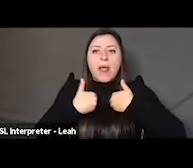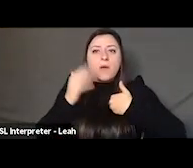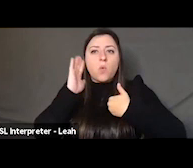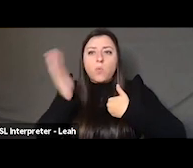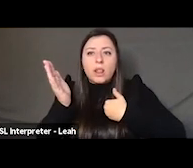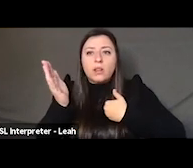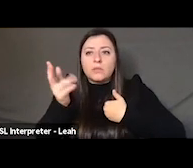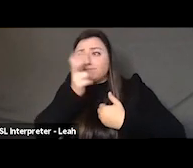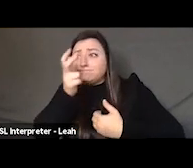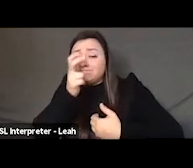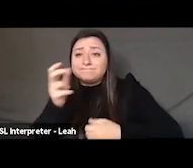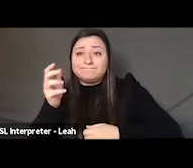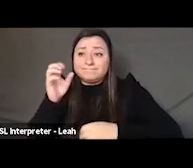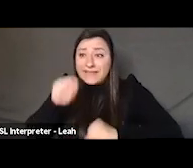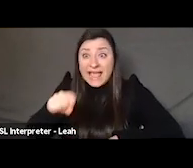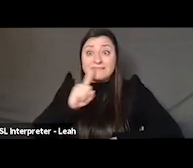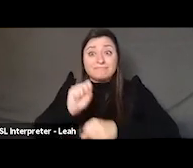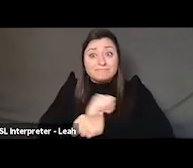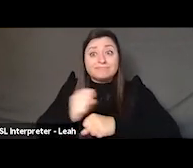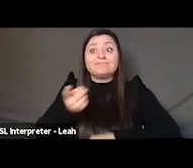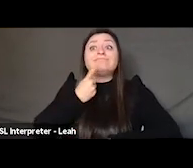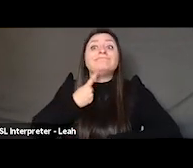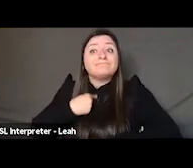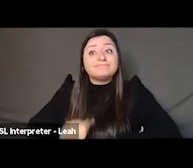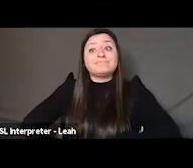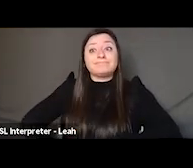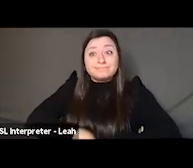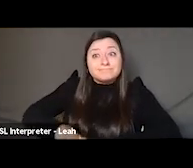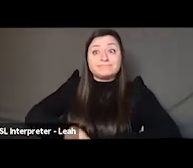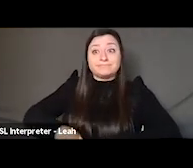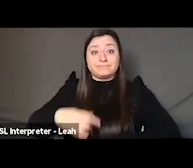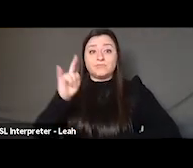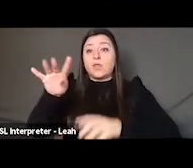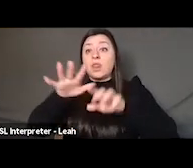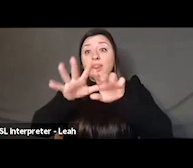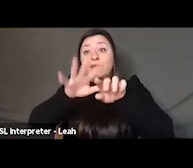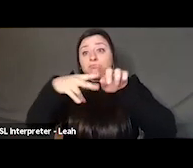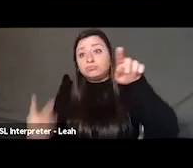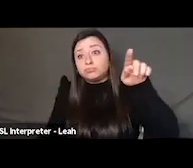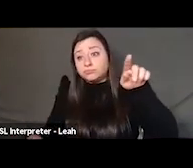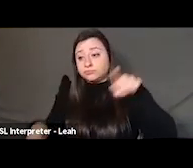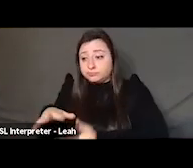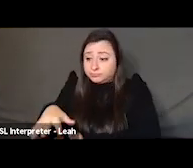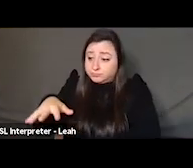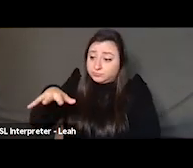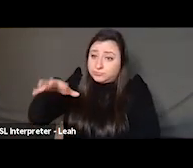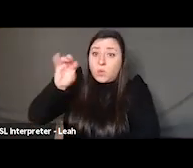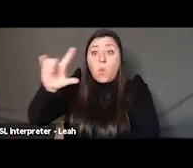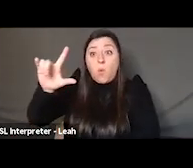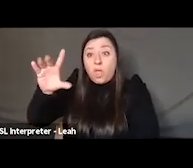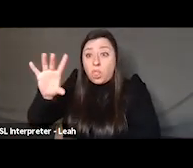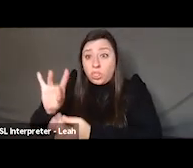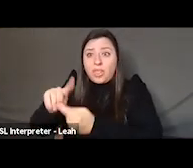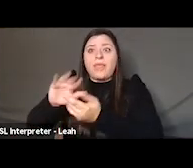leaves. And so the leaves fall to the ground and they just accumulate and they're full of oils and then they become a fire hazard. So this